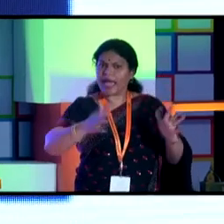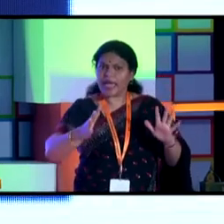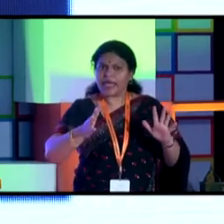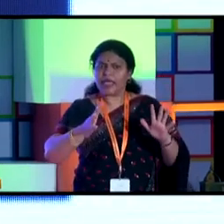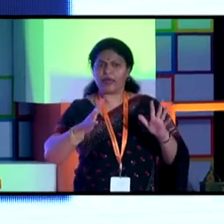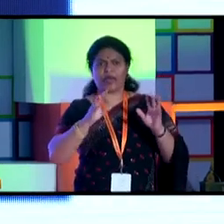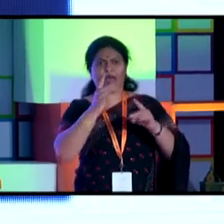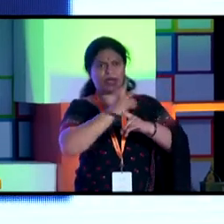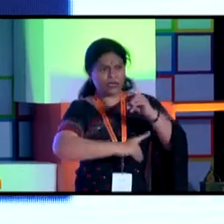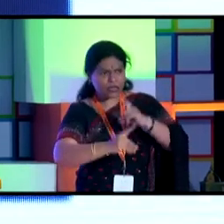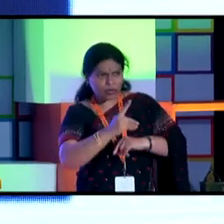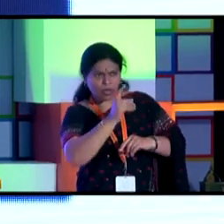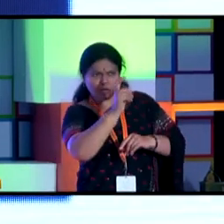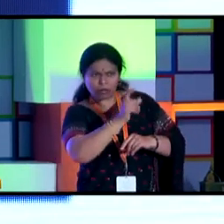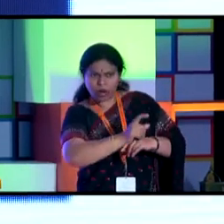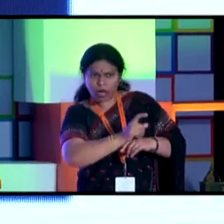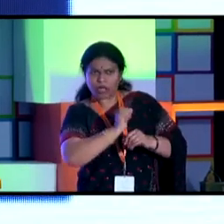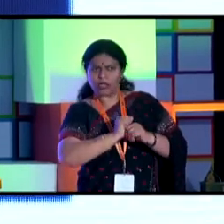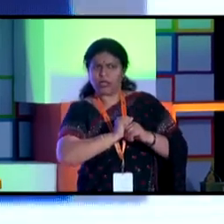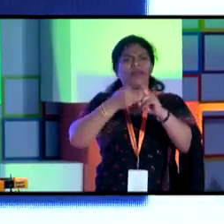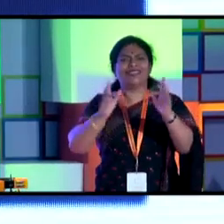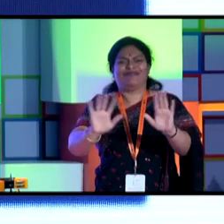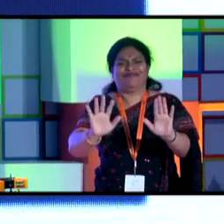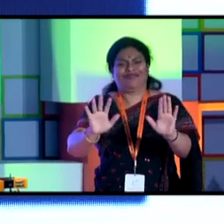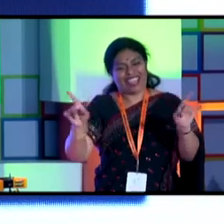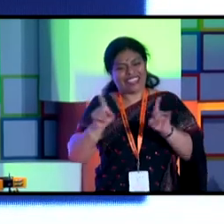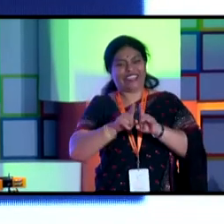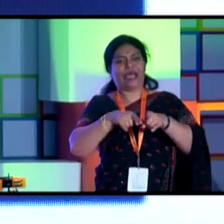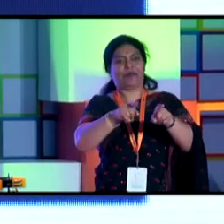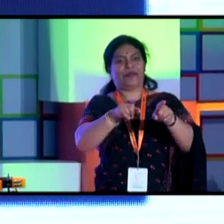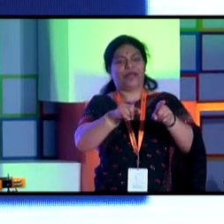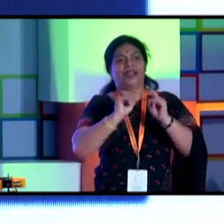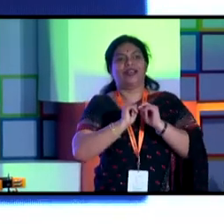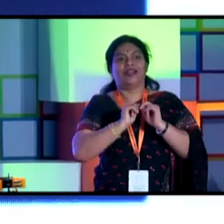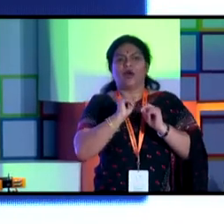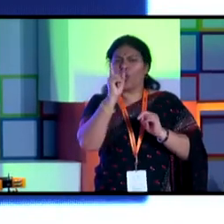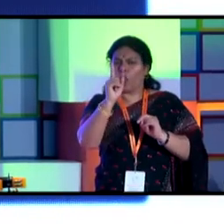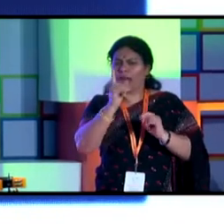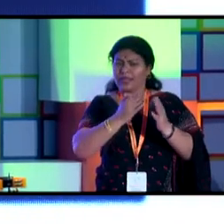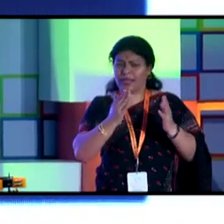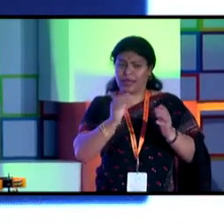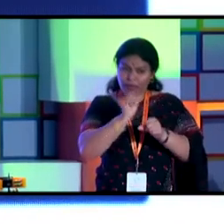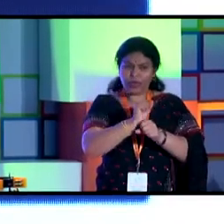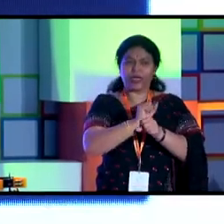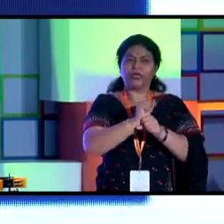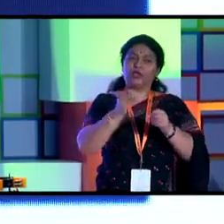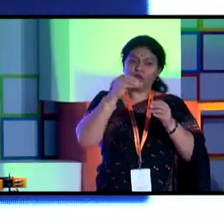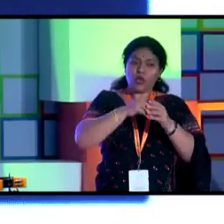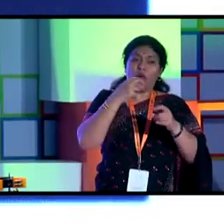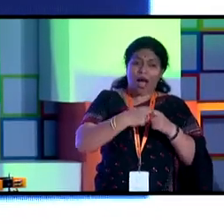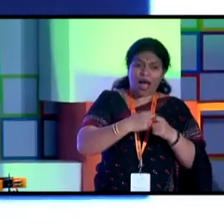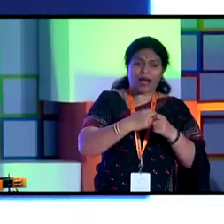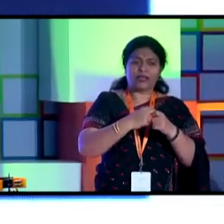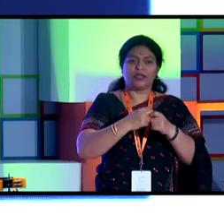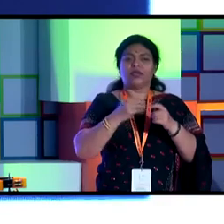disability bothered the crap out of me. The one thing that I worked so hard in Iqbal was